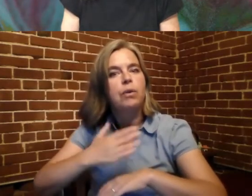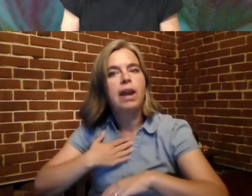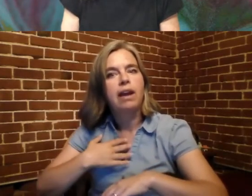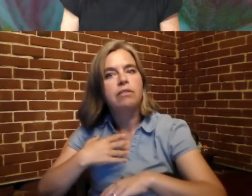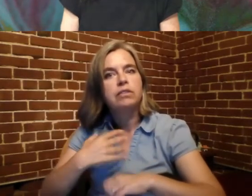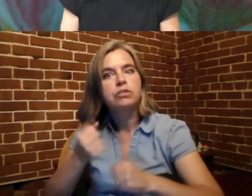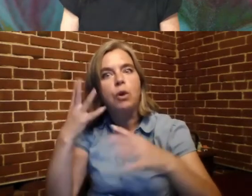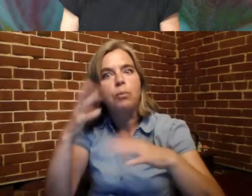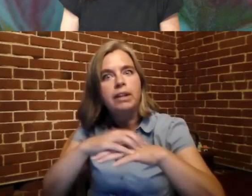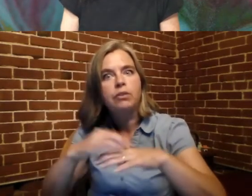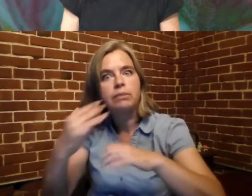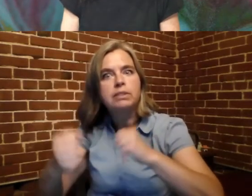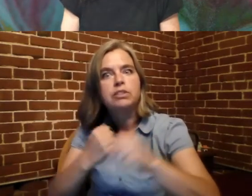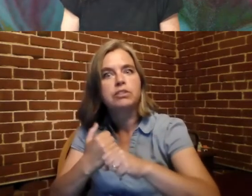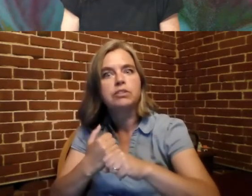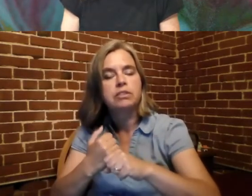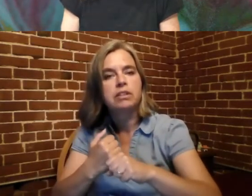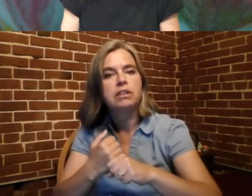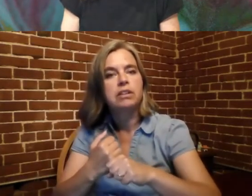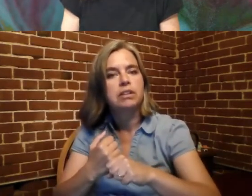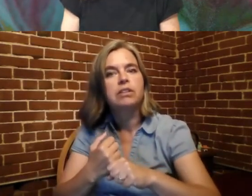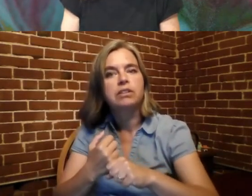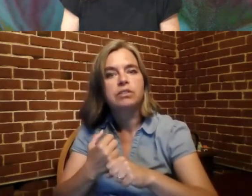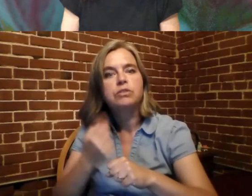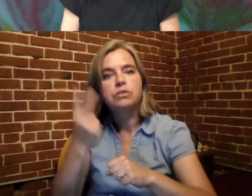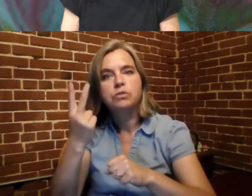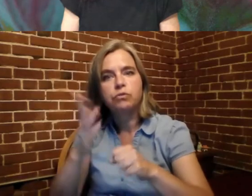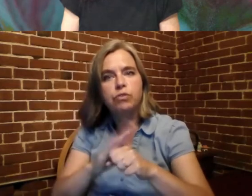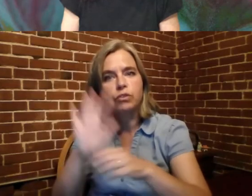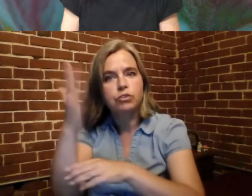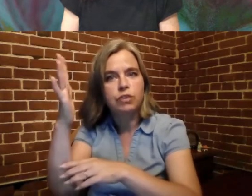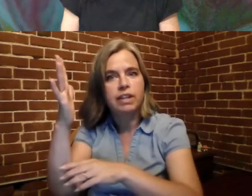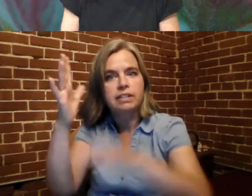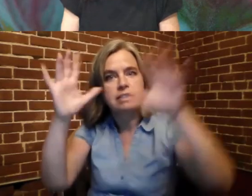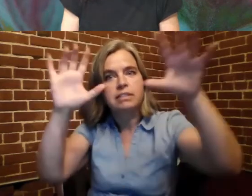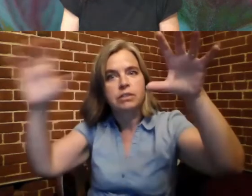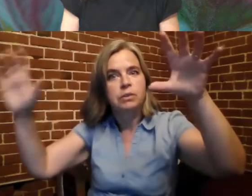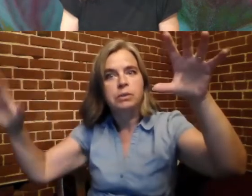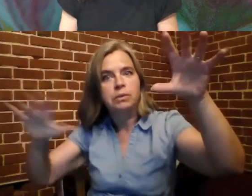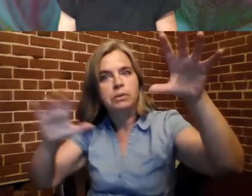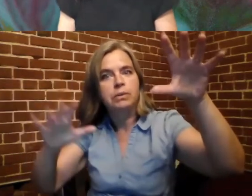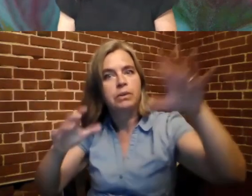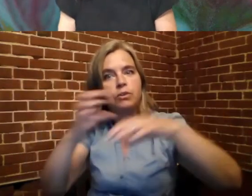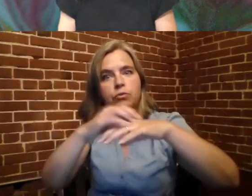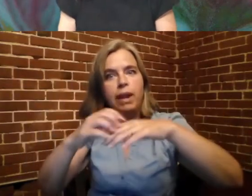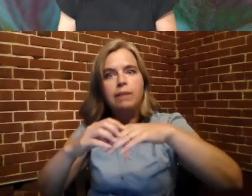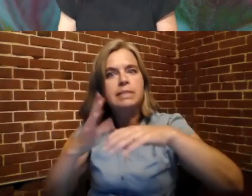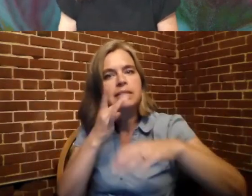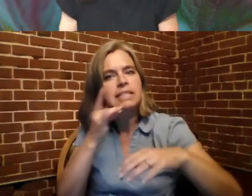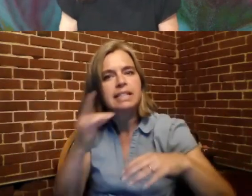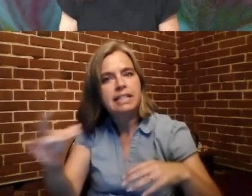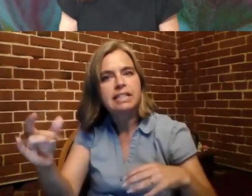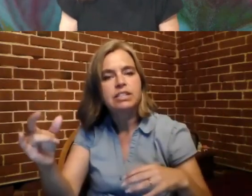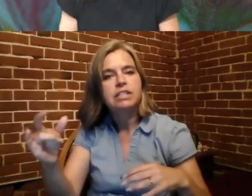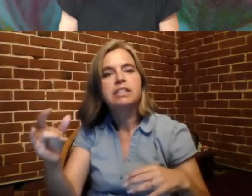of covered with grapes. And they're delicious. So I think that's the most surprising element, that all my